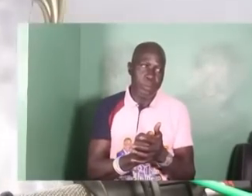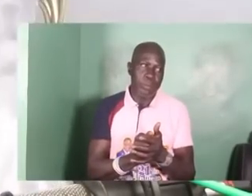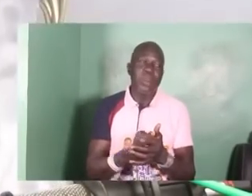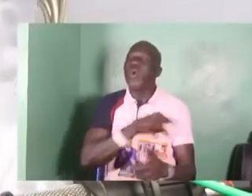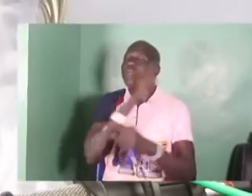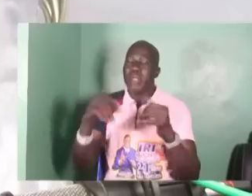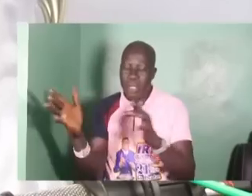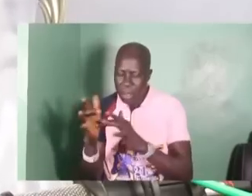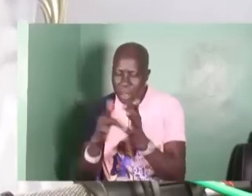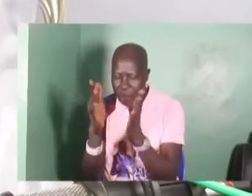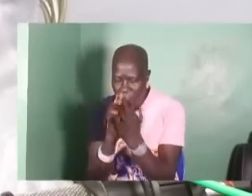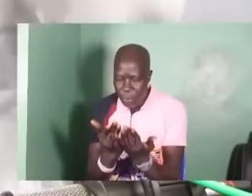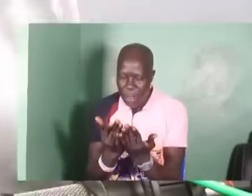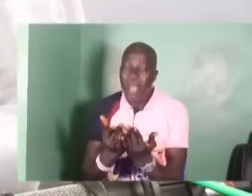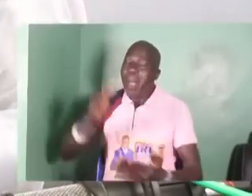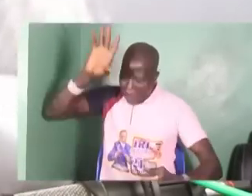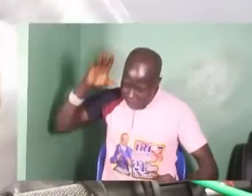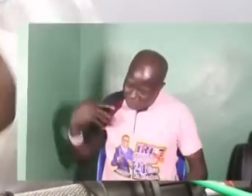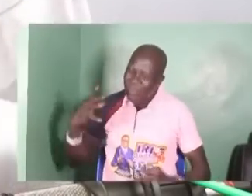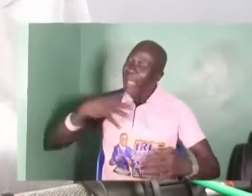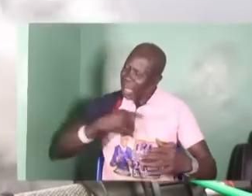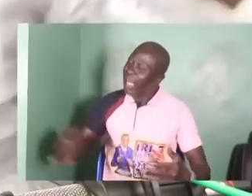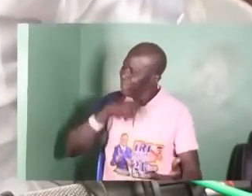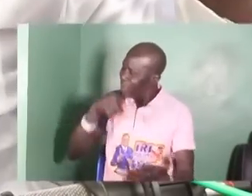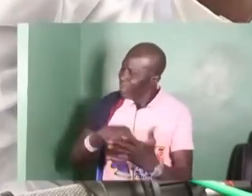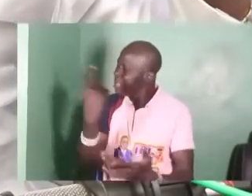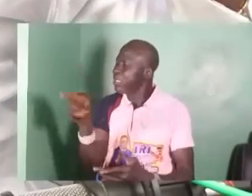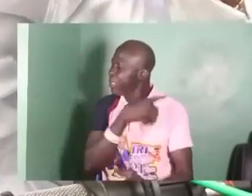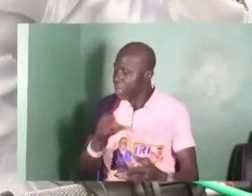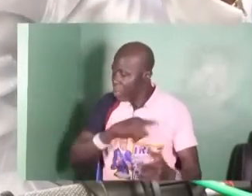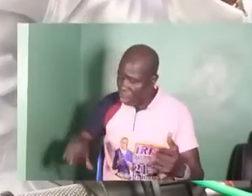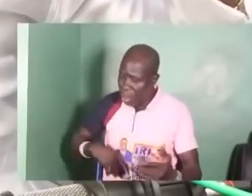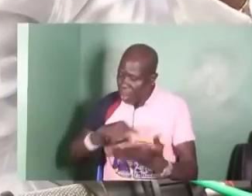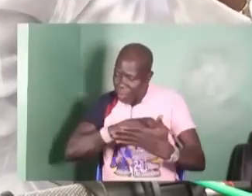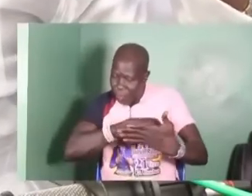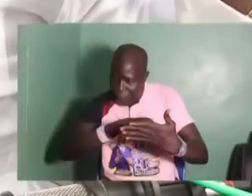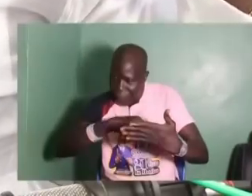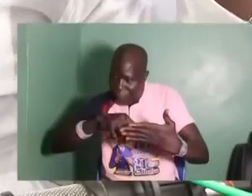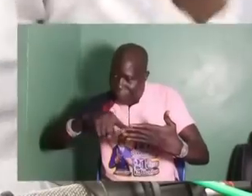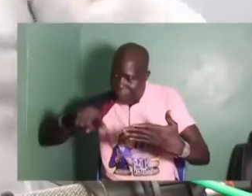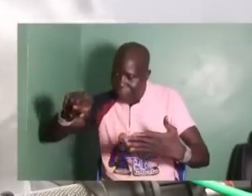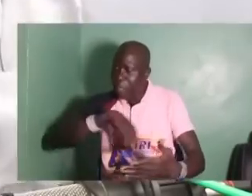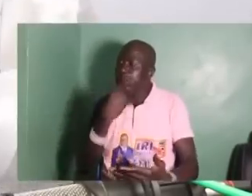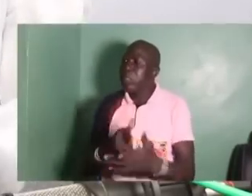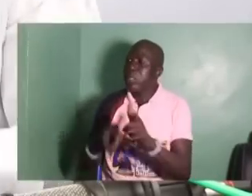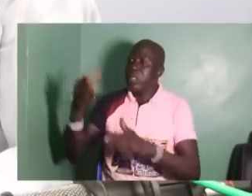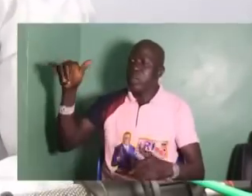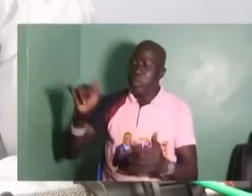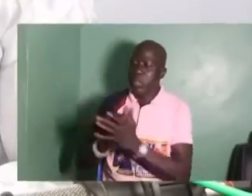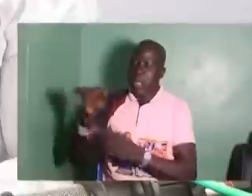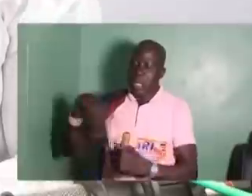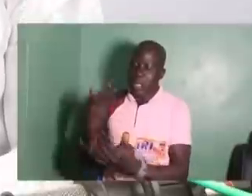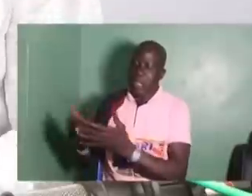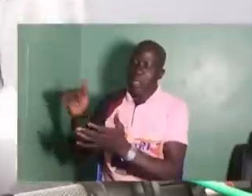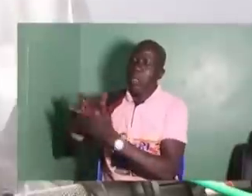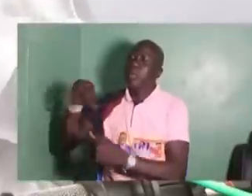in church. But in church. Wà á mọ̀ kọ́ náà ń bẹ sí orí. You know that God is a sign. O gbọ́dọ̀ mọ̀ kan tó ń pè ní apostelic. You must know what they call apostolic. Office apostolic.